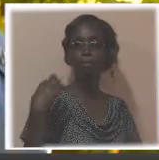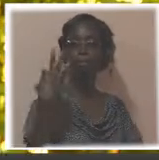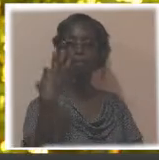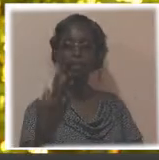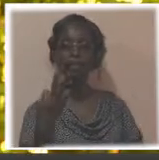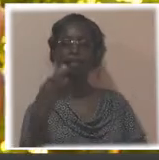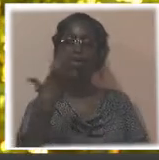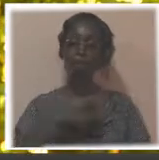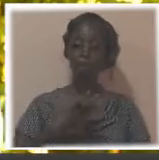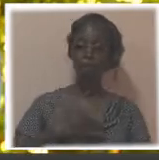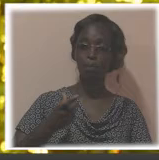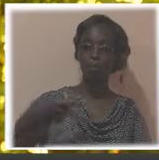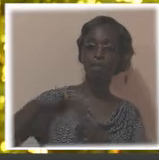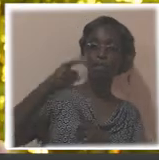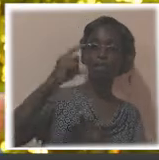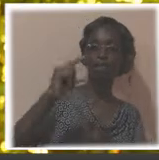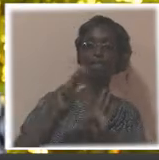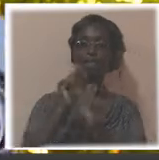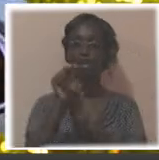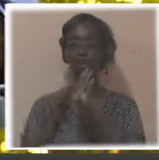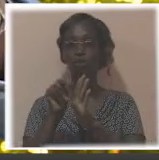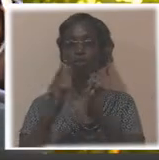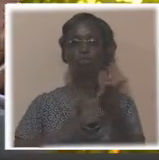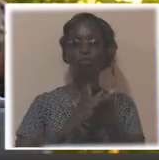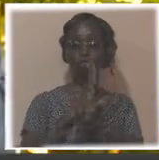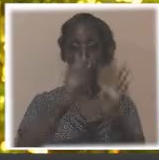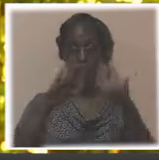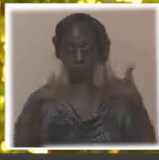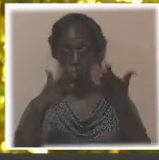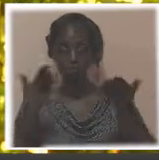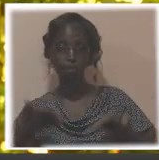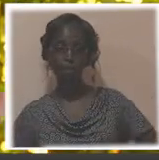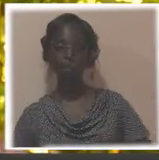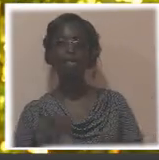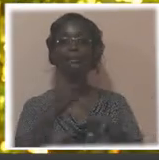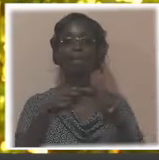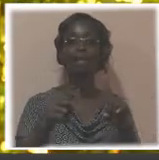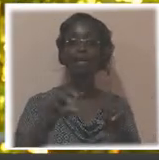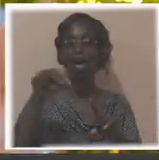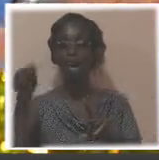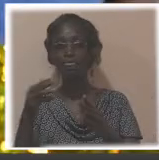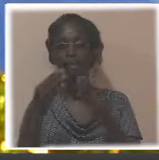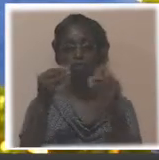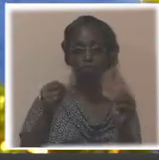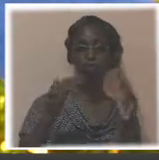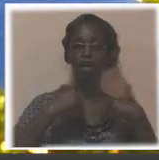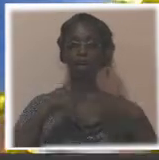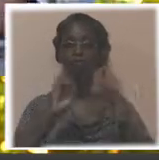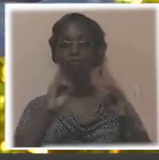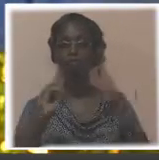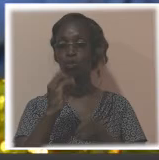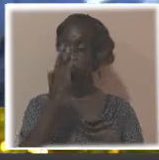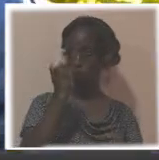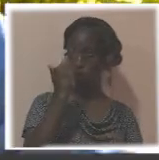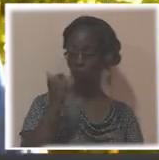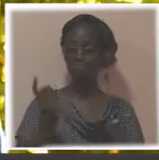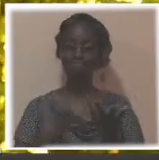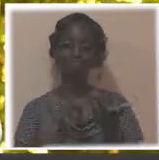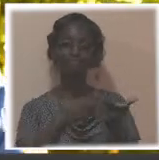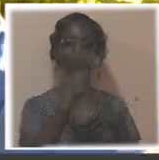increase naturally by giving birth or coming to be, and there is no other solution now because census is a thing of